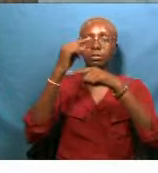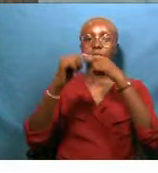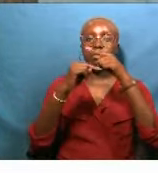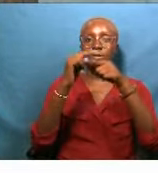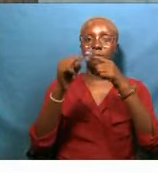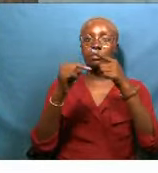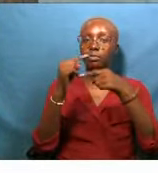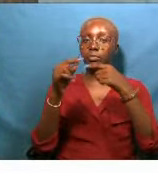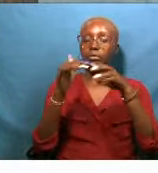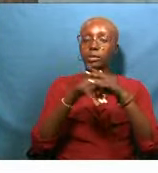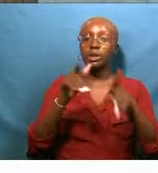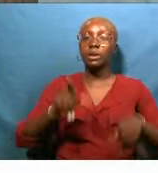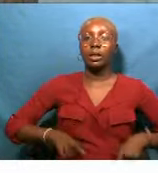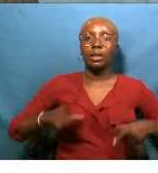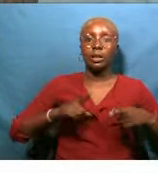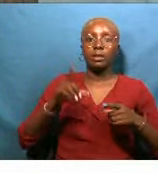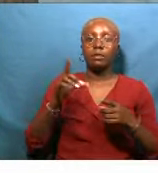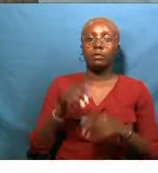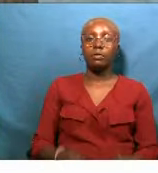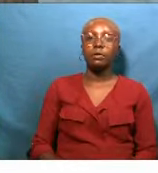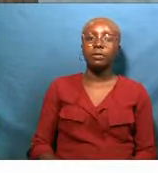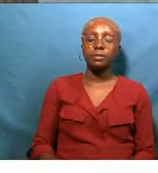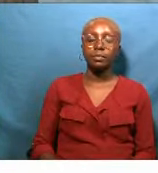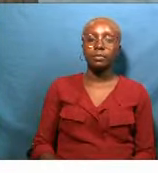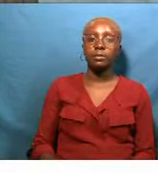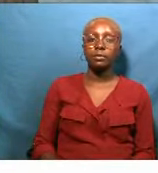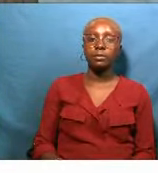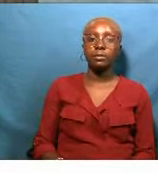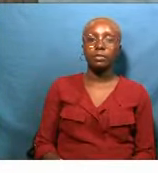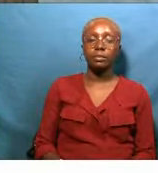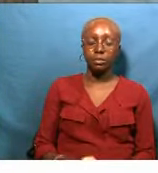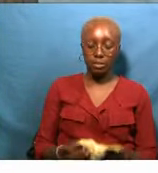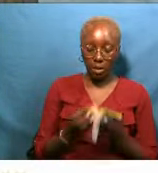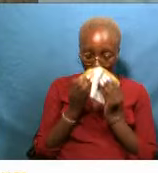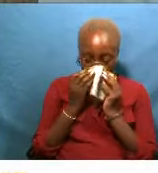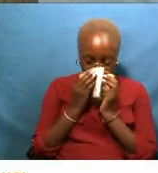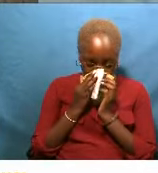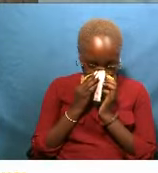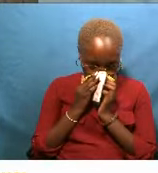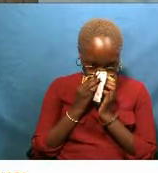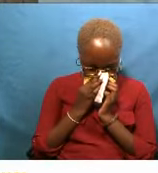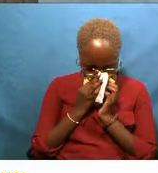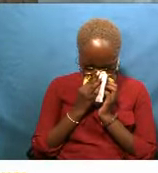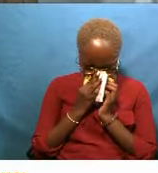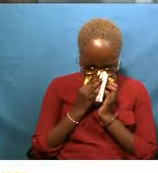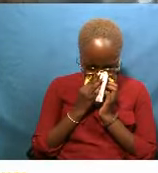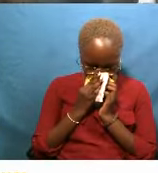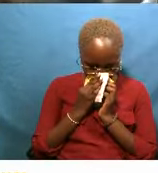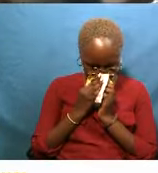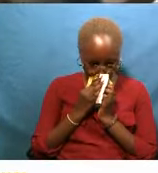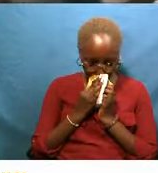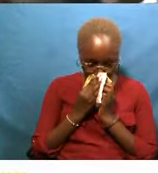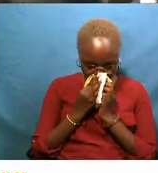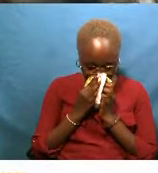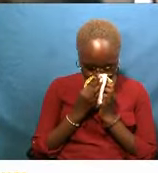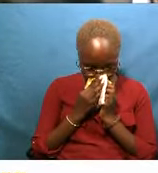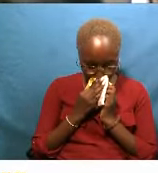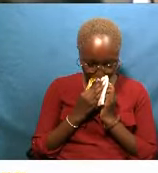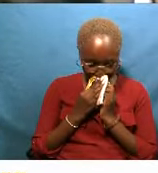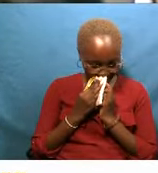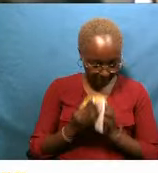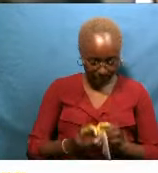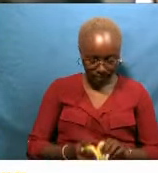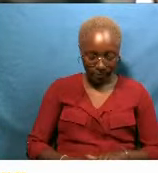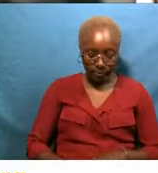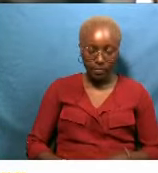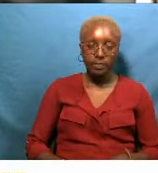and scale heights never scaled before. With Jesus and encounter with Jesus Christ, we can be able to progress